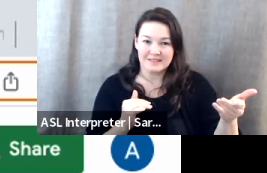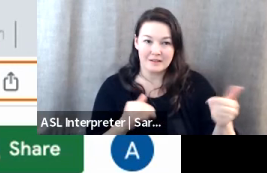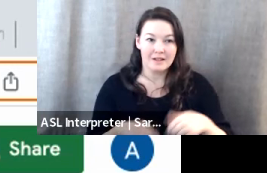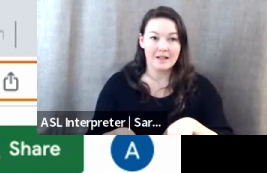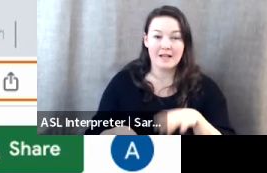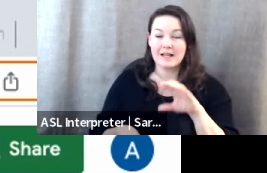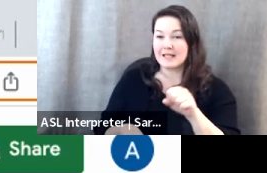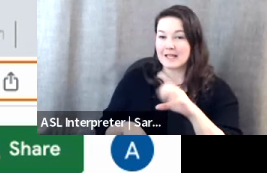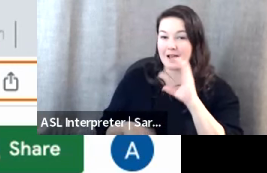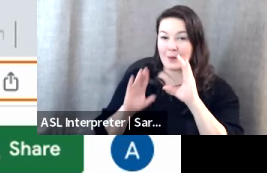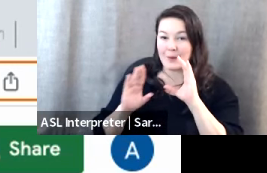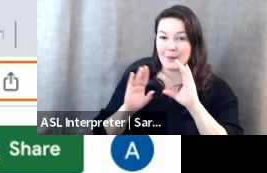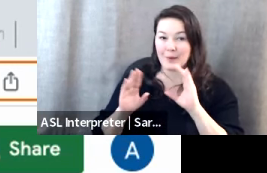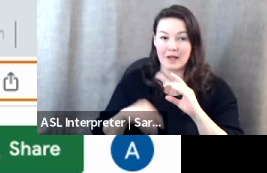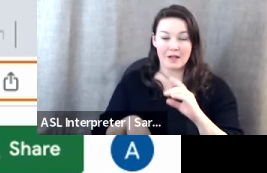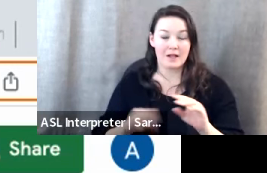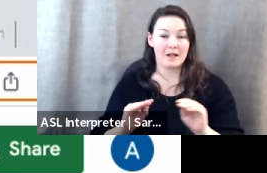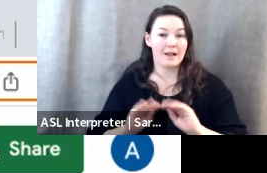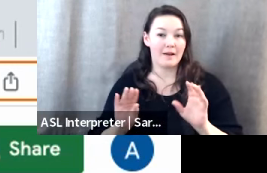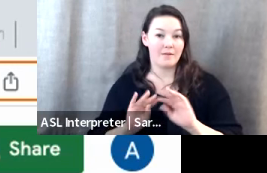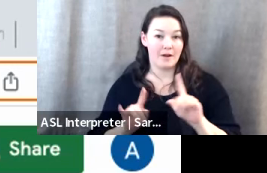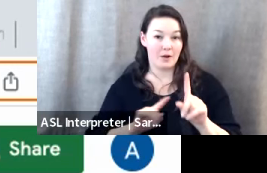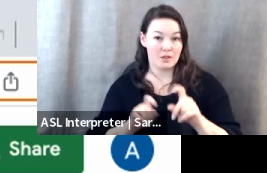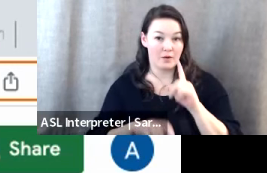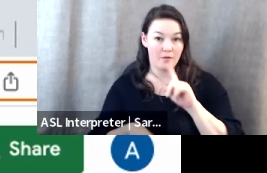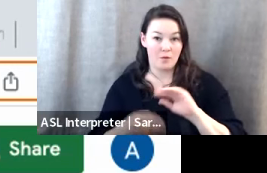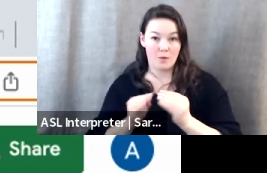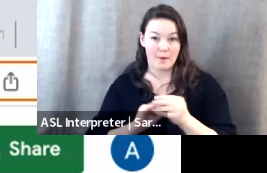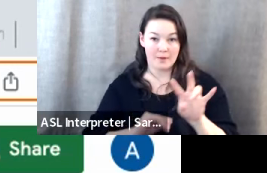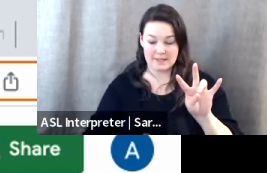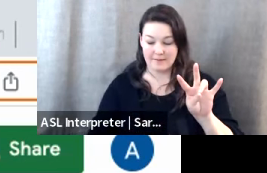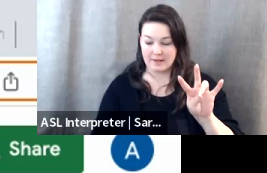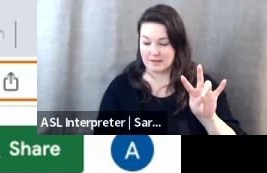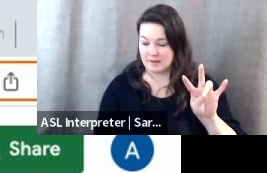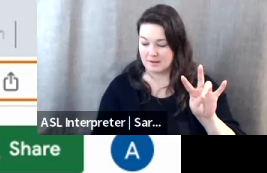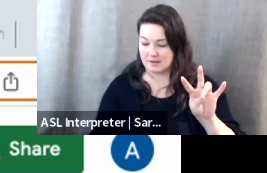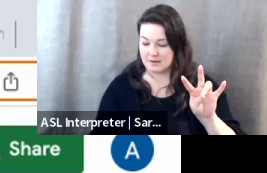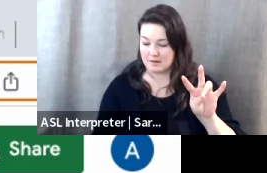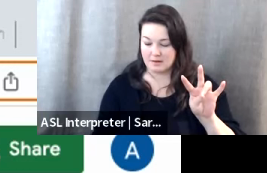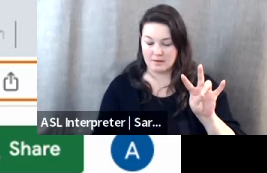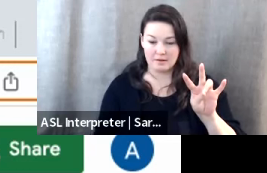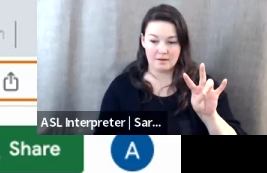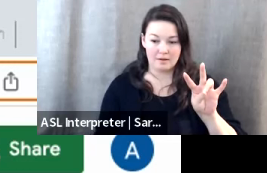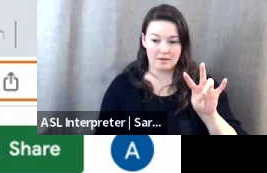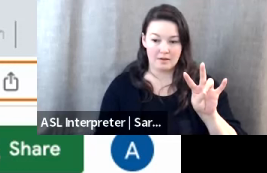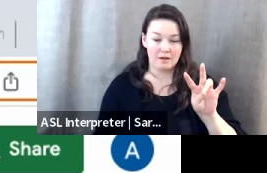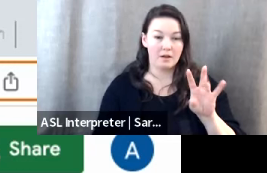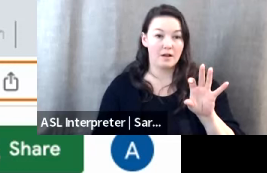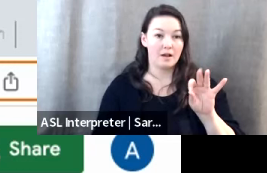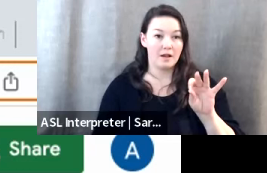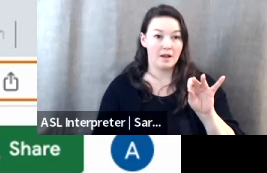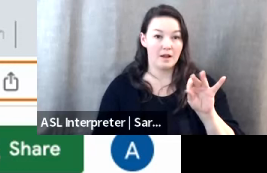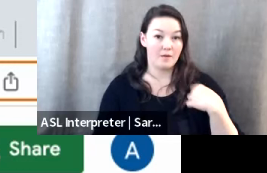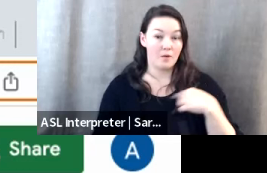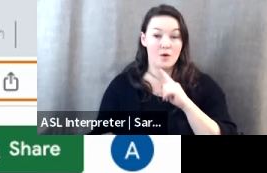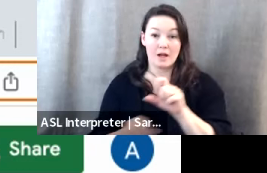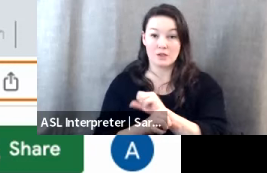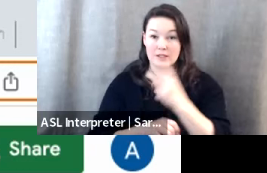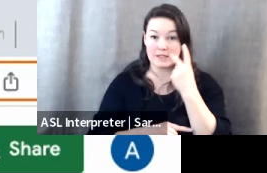hello. Just a clarifying question on idea number 7. If indeed we're seeing a